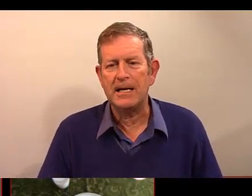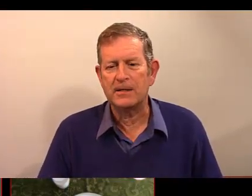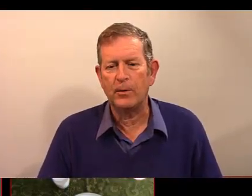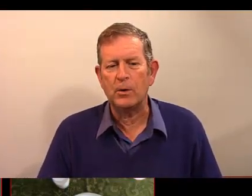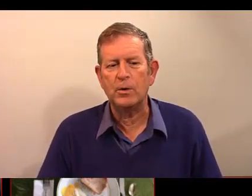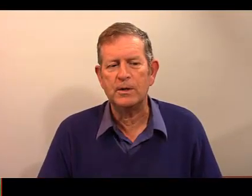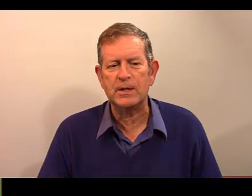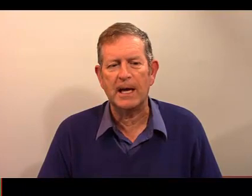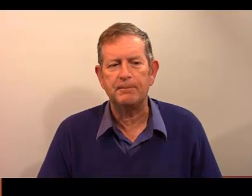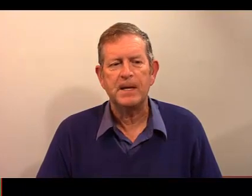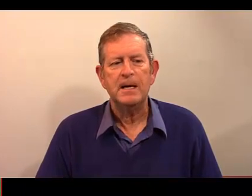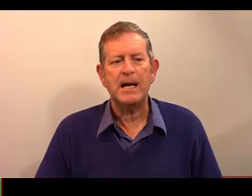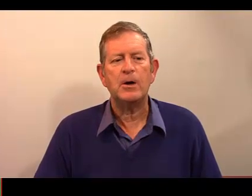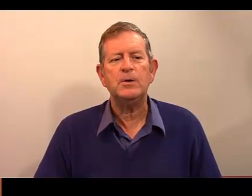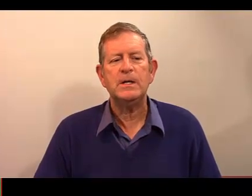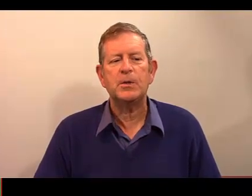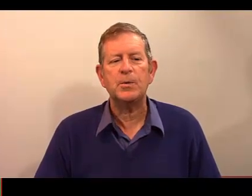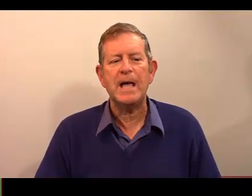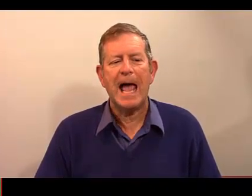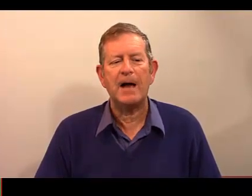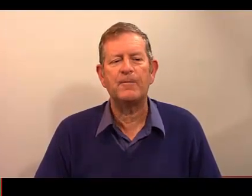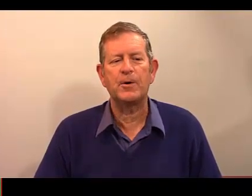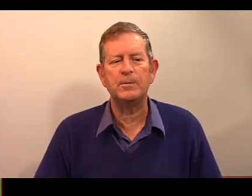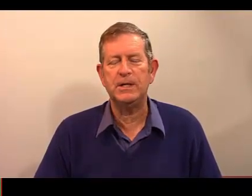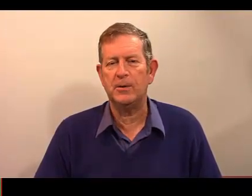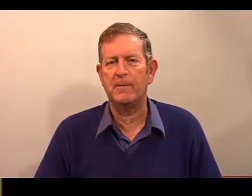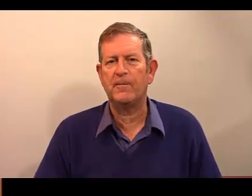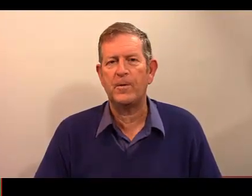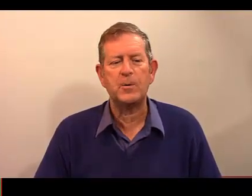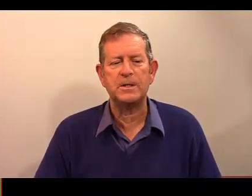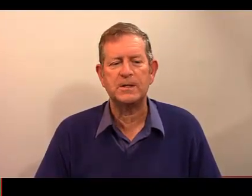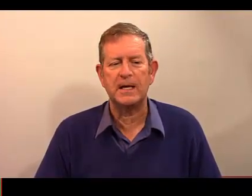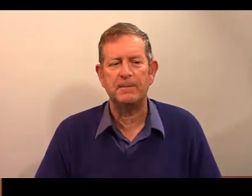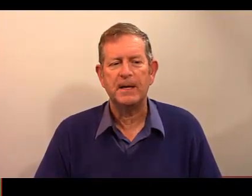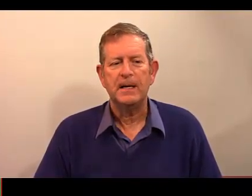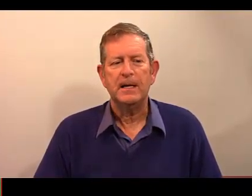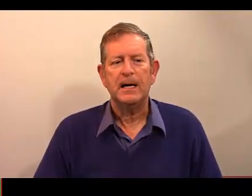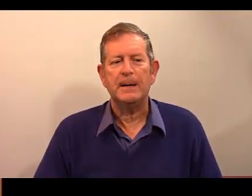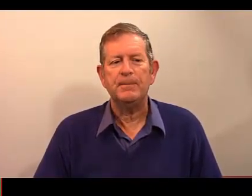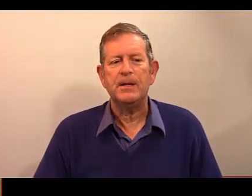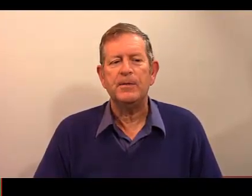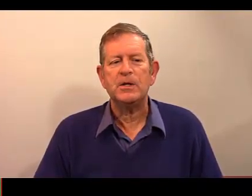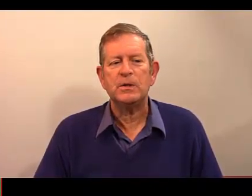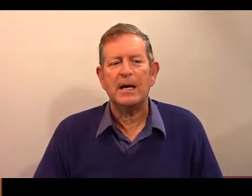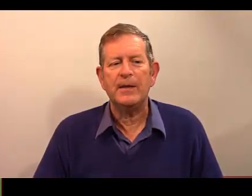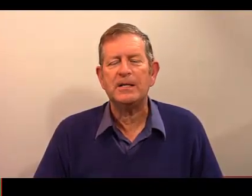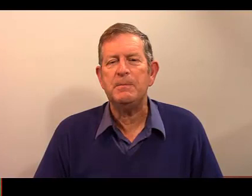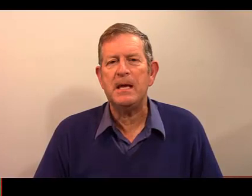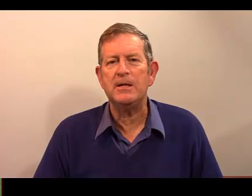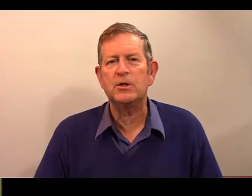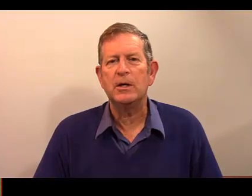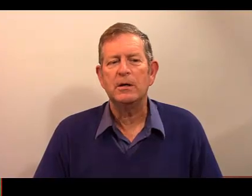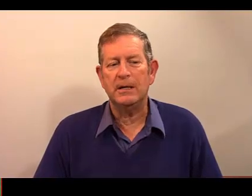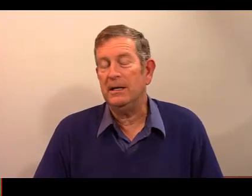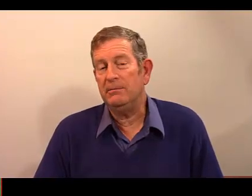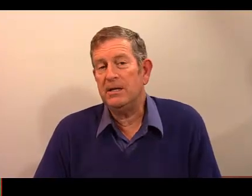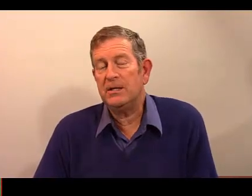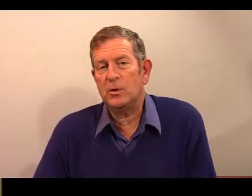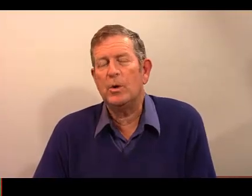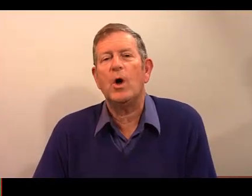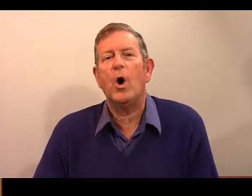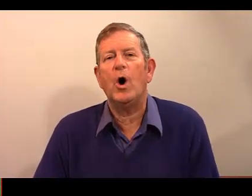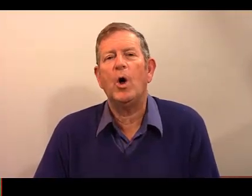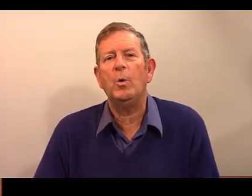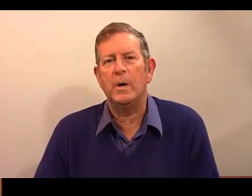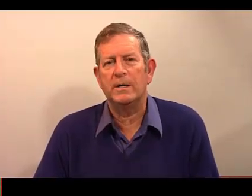sample ideas of what you could say. Now, you see 3 adverbs here of frequency. This means,